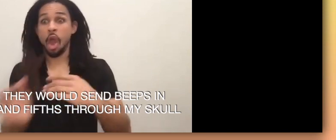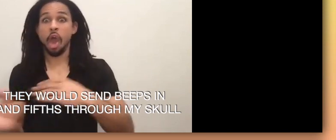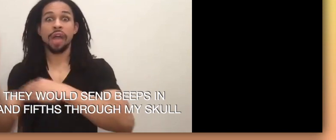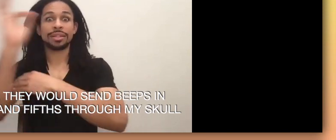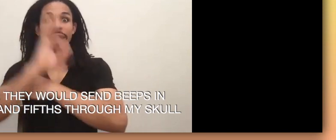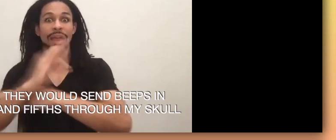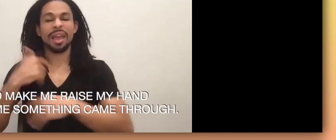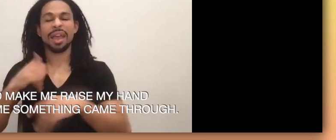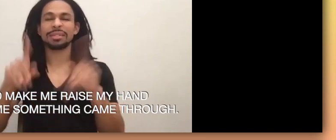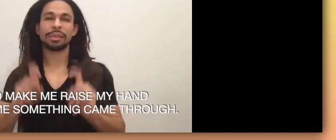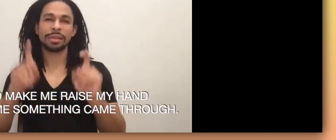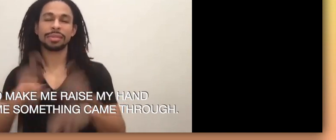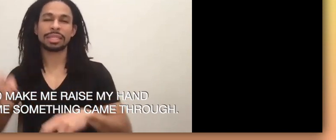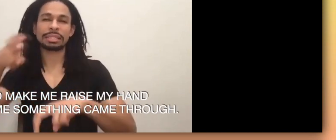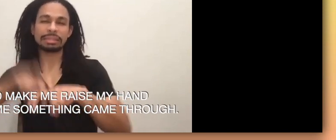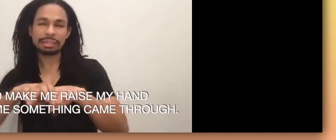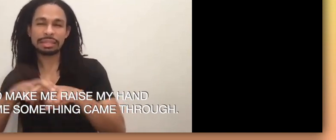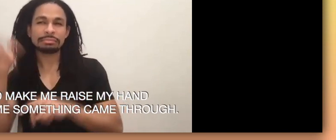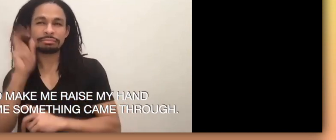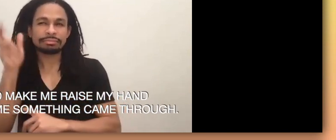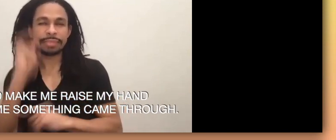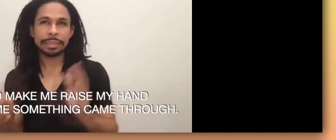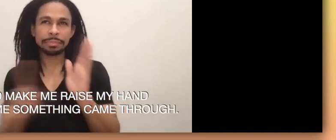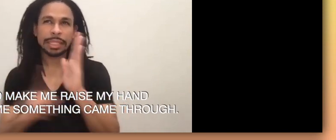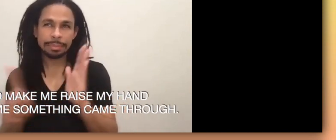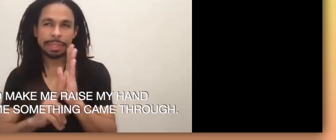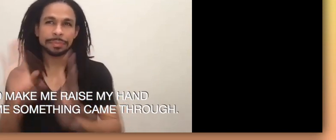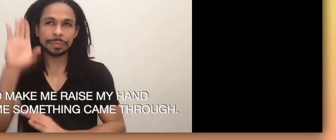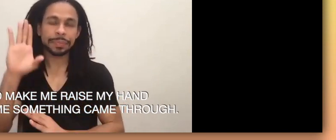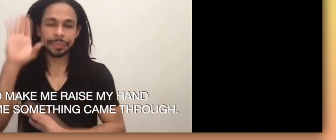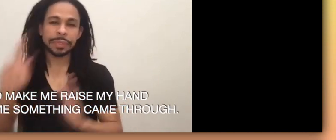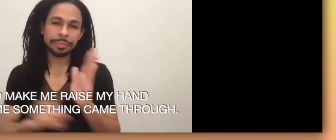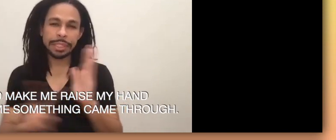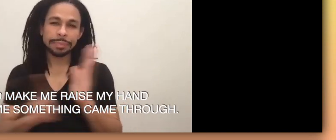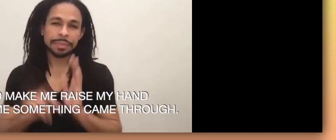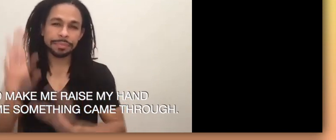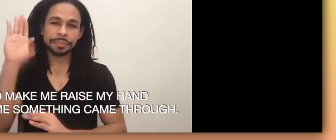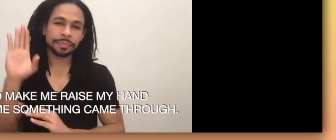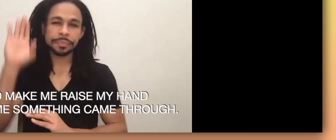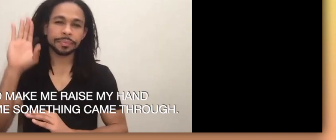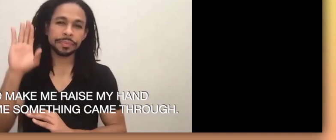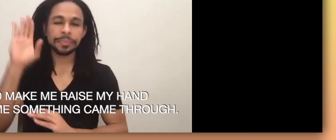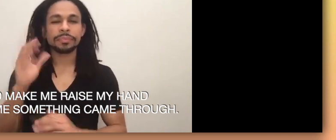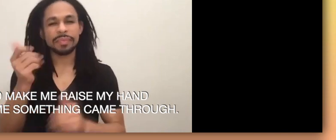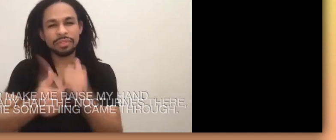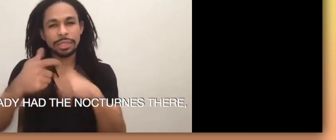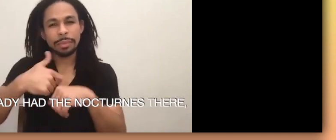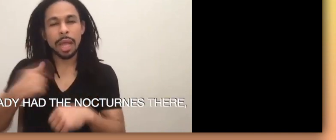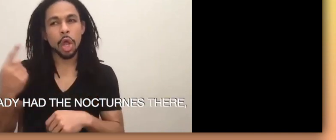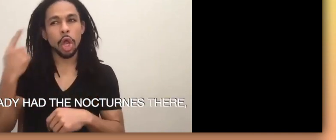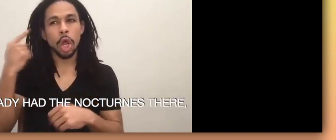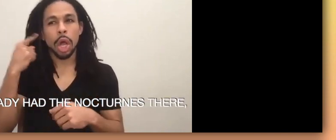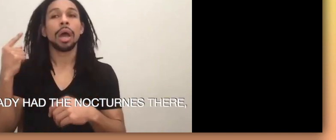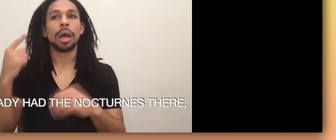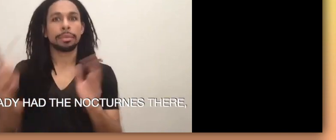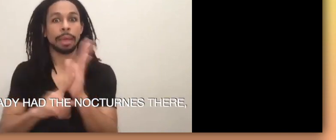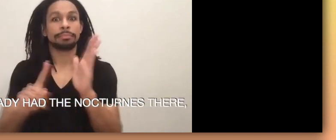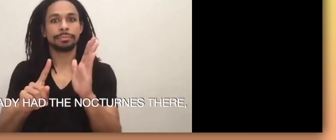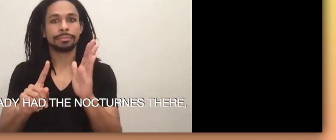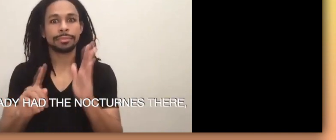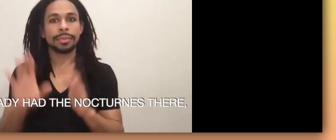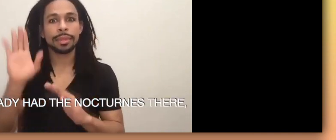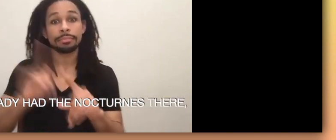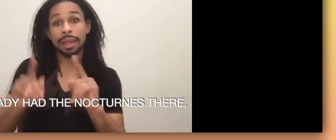through my skull and make me raise my hand every time something came through. But I already